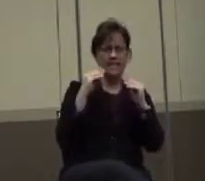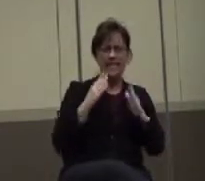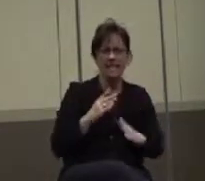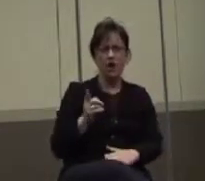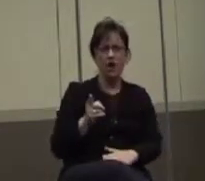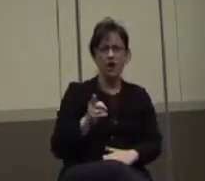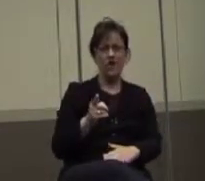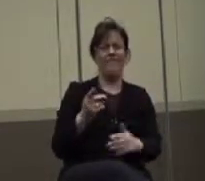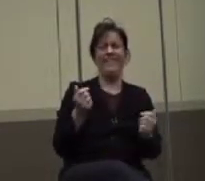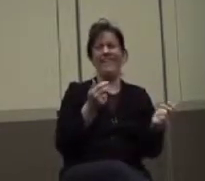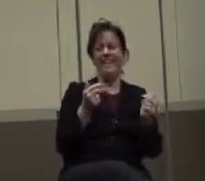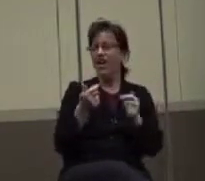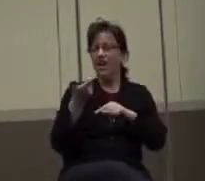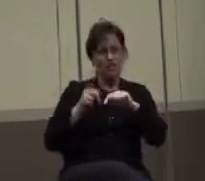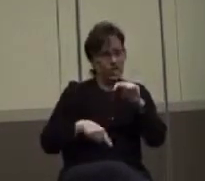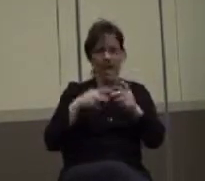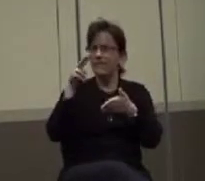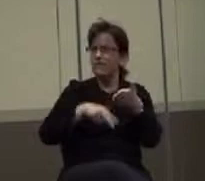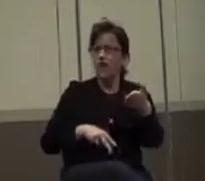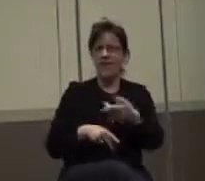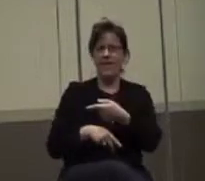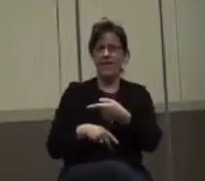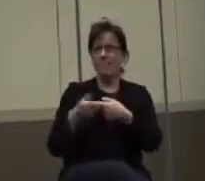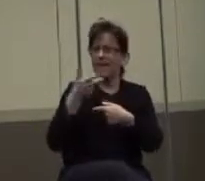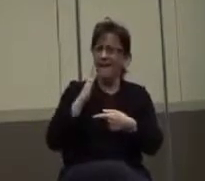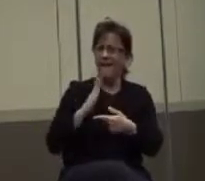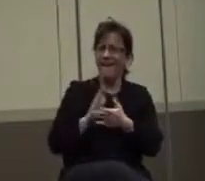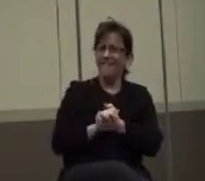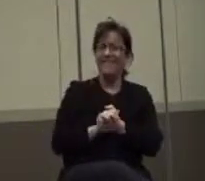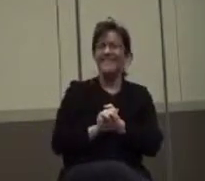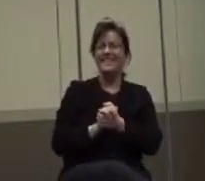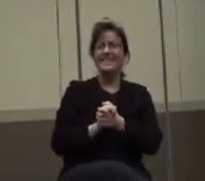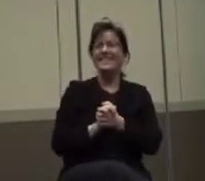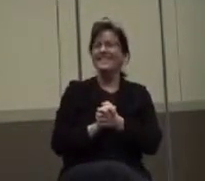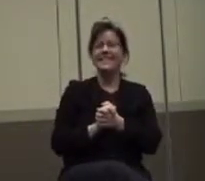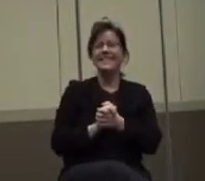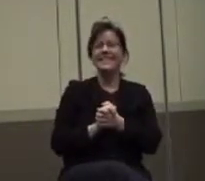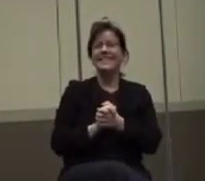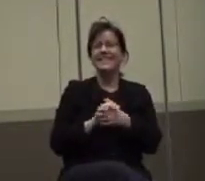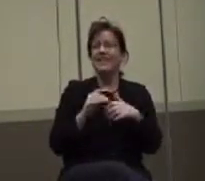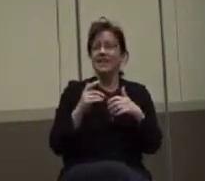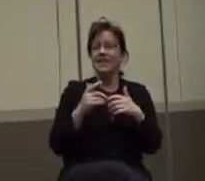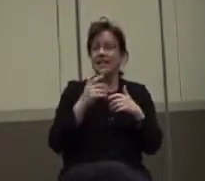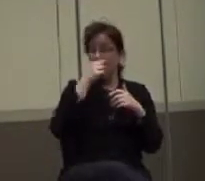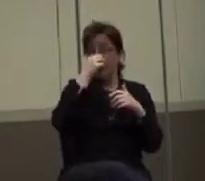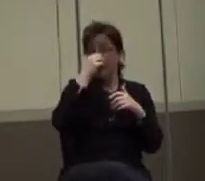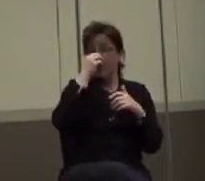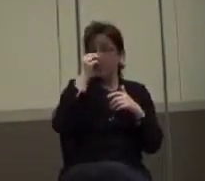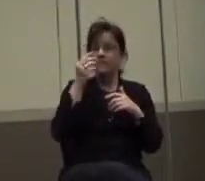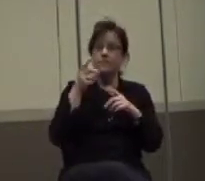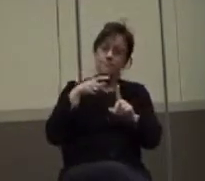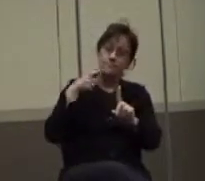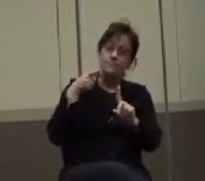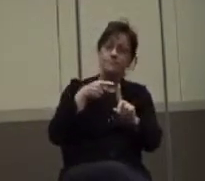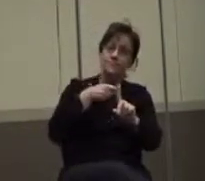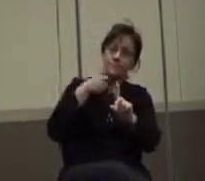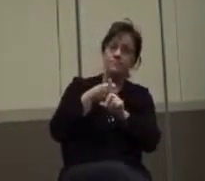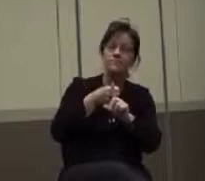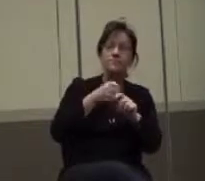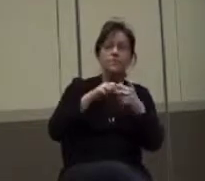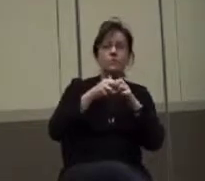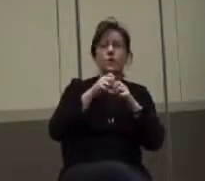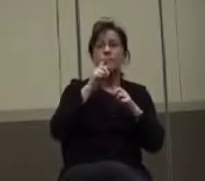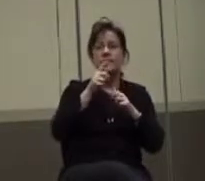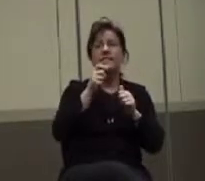She can't even read, all right? And it's to bring home the fact that the problem is that everybody else can and you